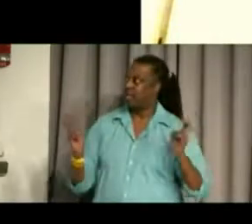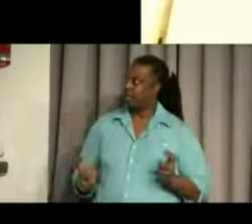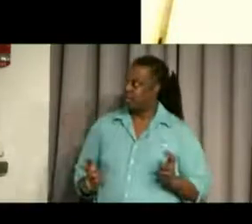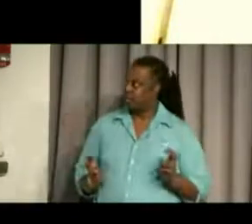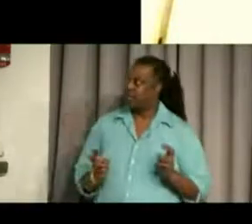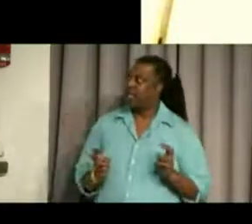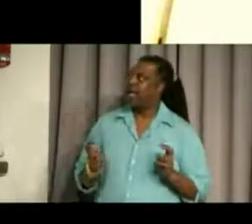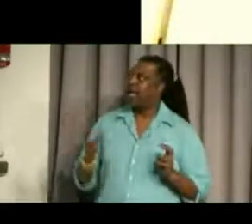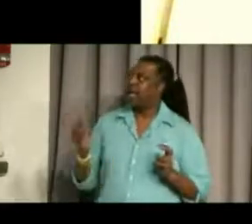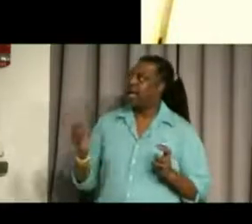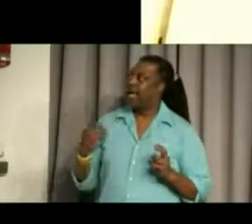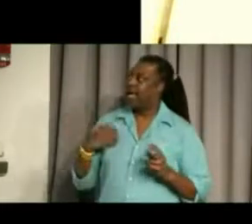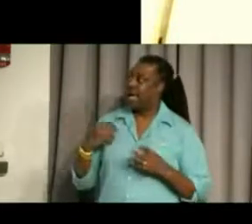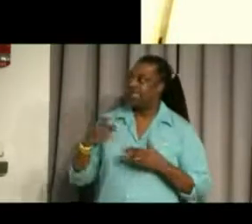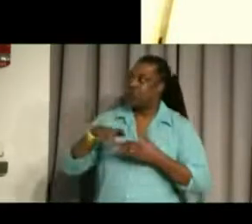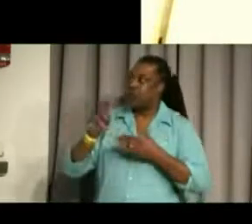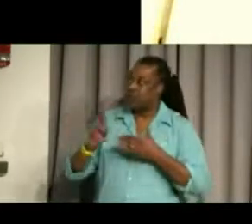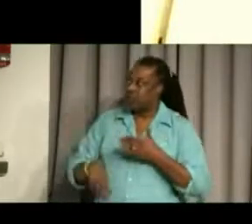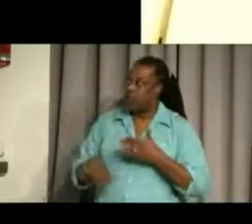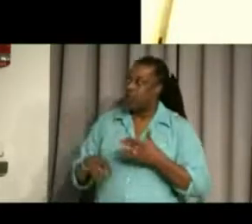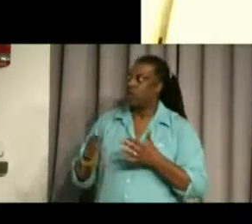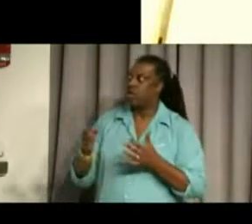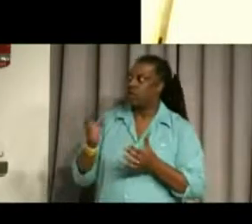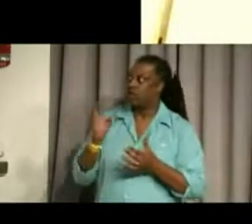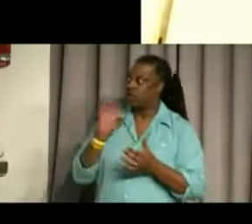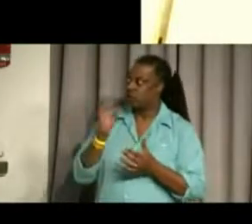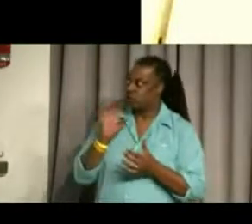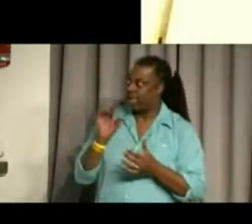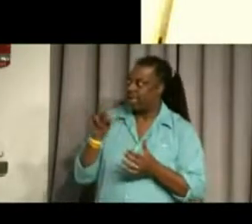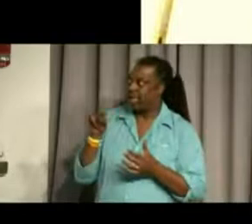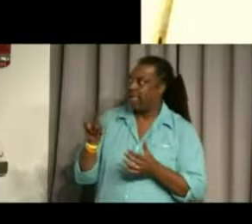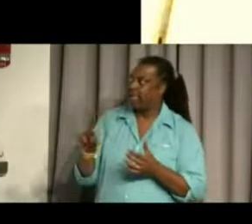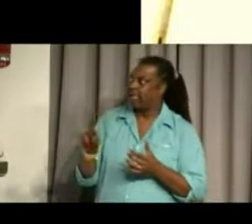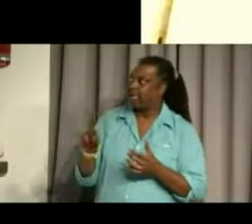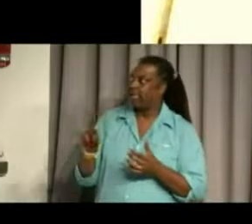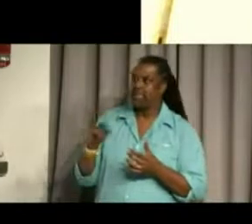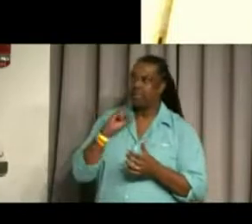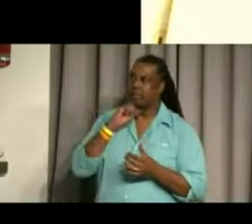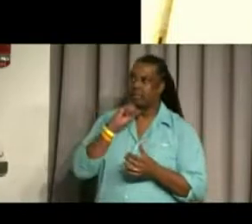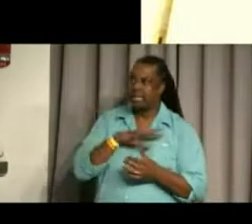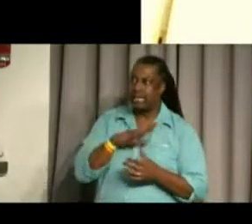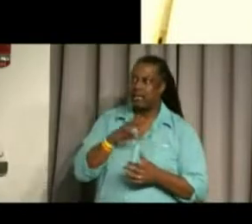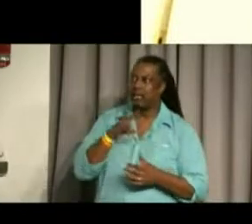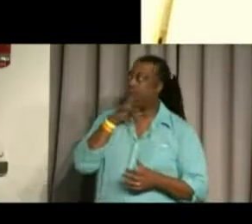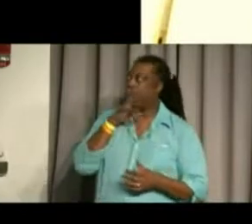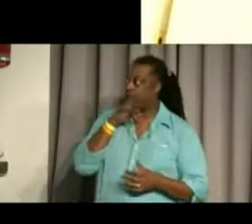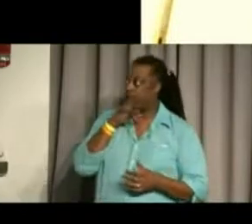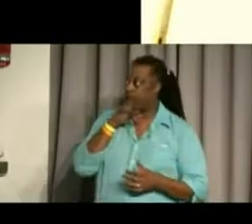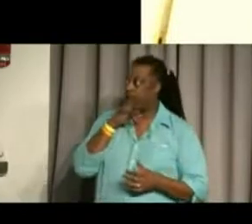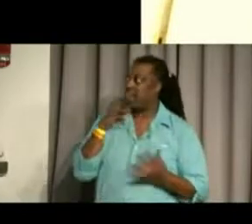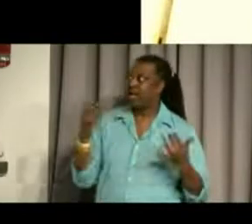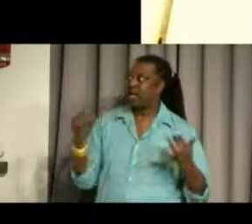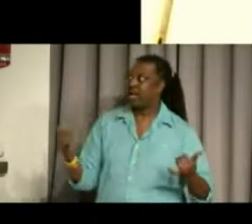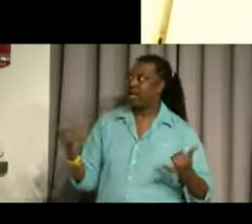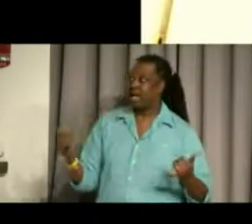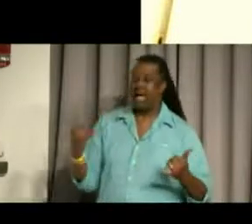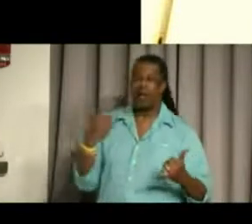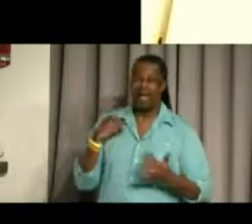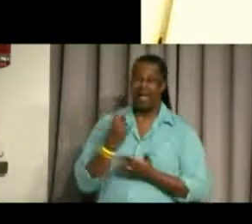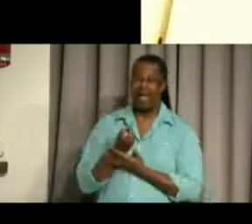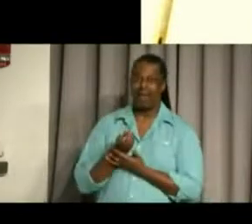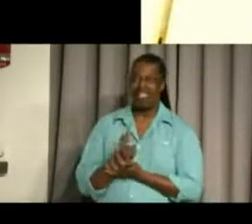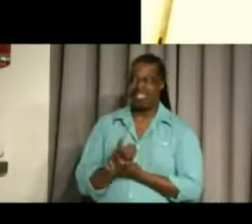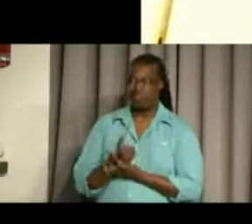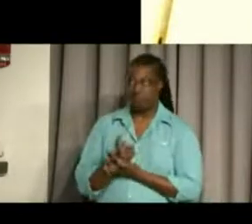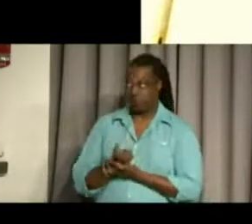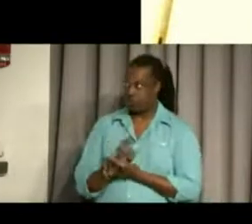a result of drinking this tainted water. I now have seizures